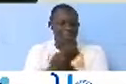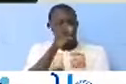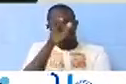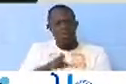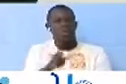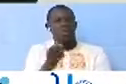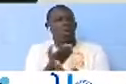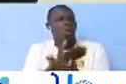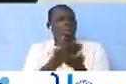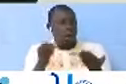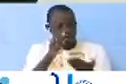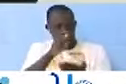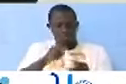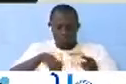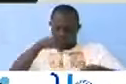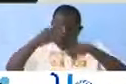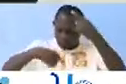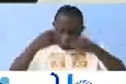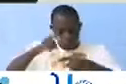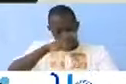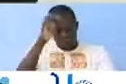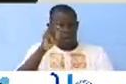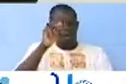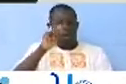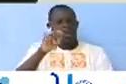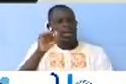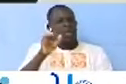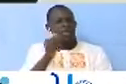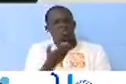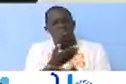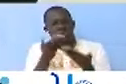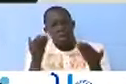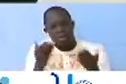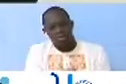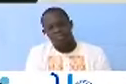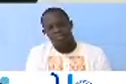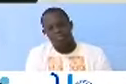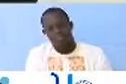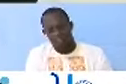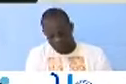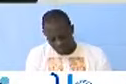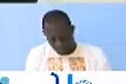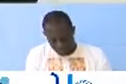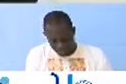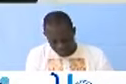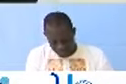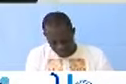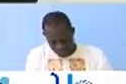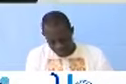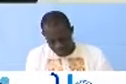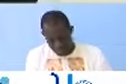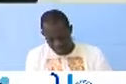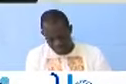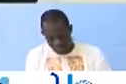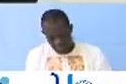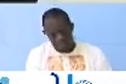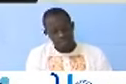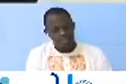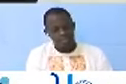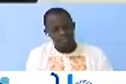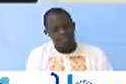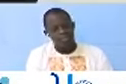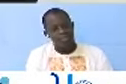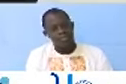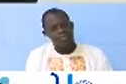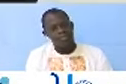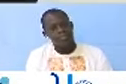ke NIA je nyunkul min be ya lon ko e kela je ye cede ya ifango badi ngol na raje ye muta je anu ye da fango muta je